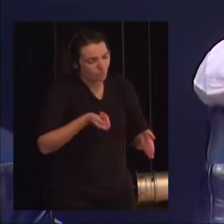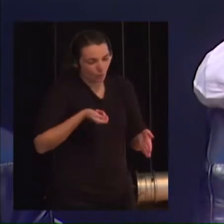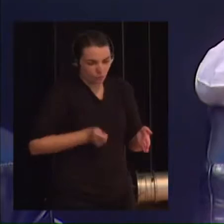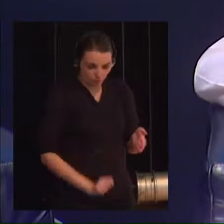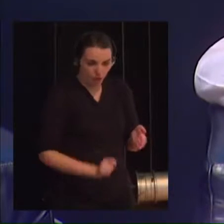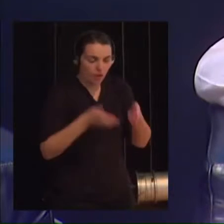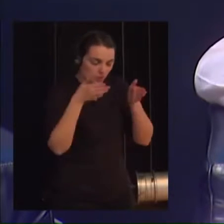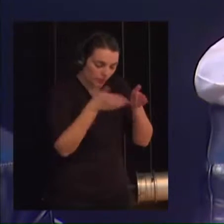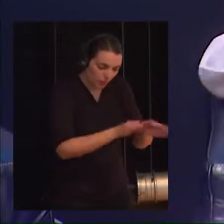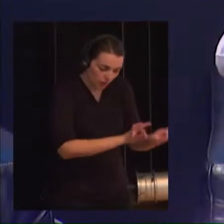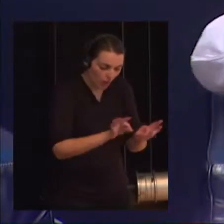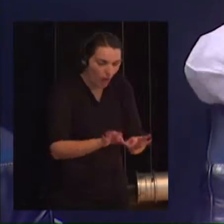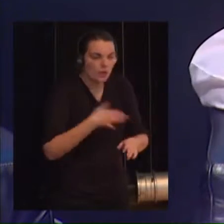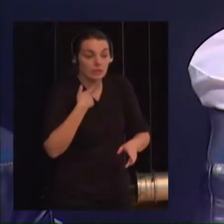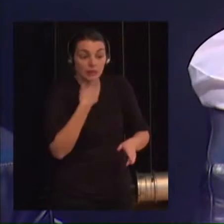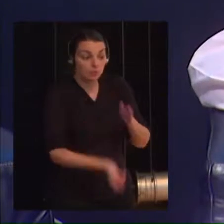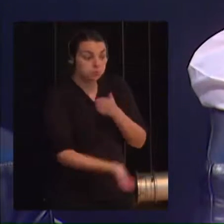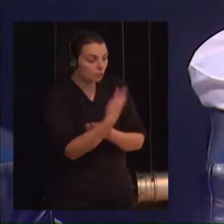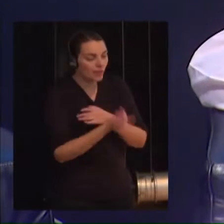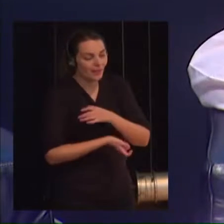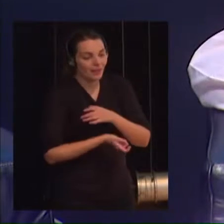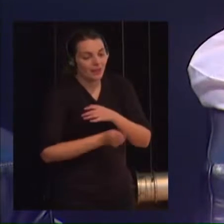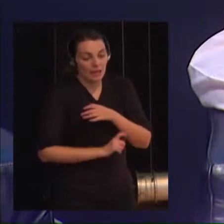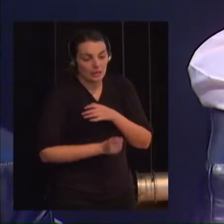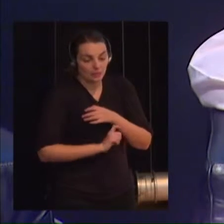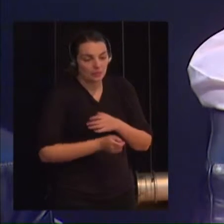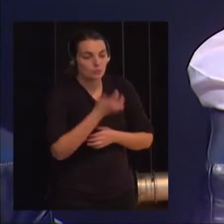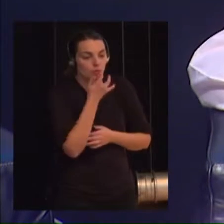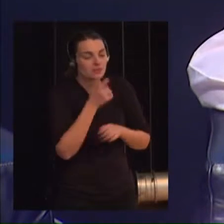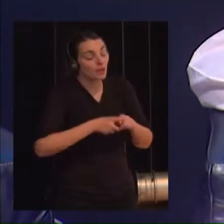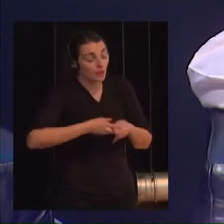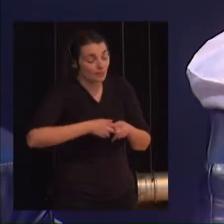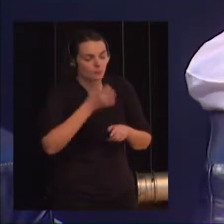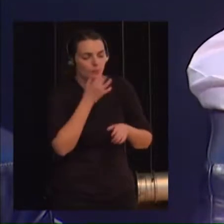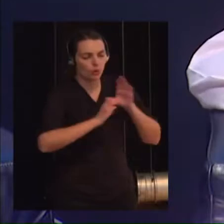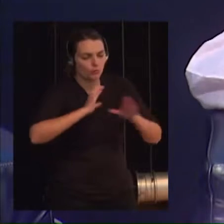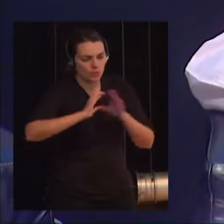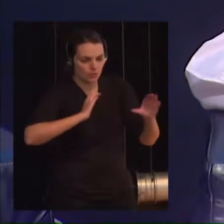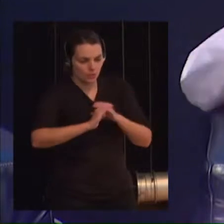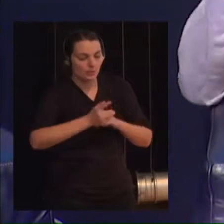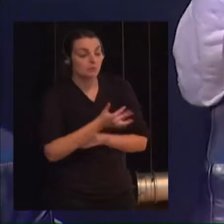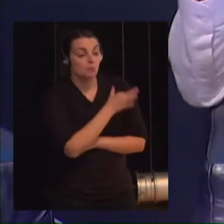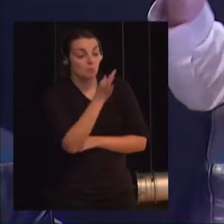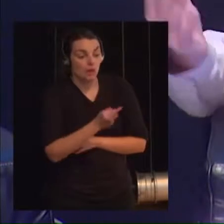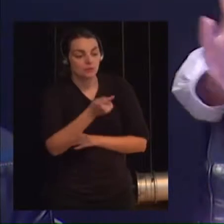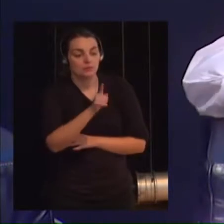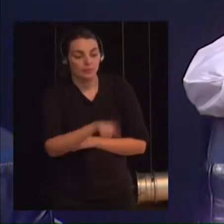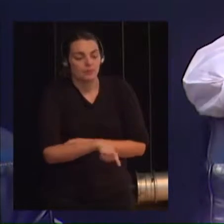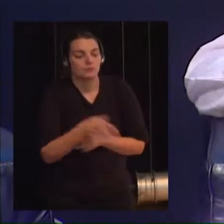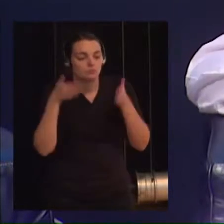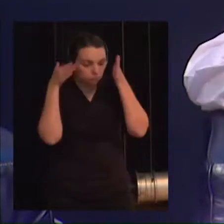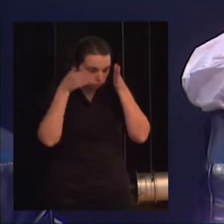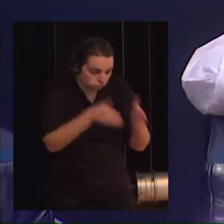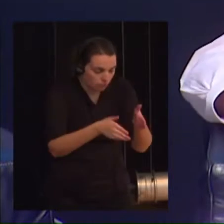tools, such as communication tools that many of us have been discussing today, and more of a focus on impact, the growth of